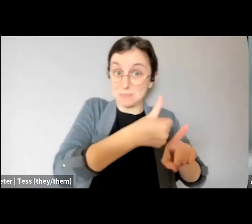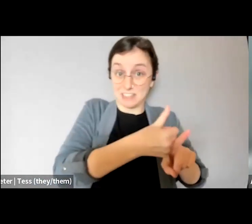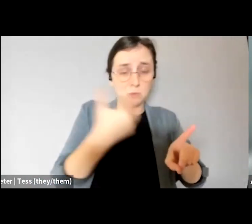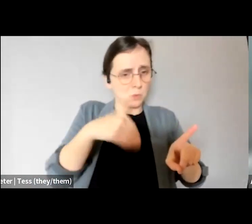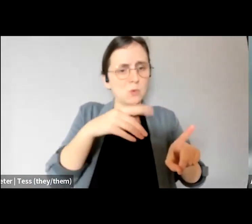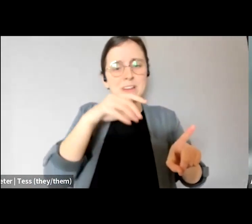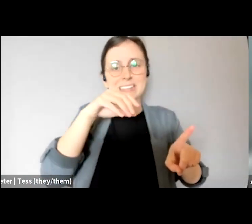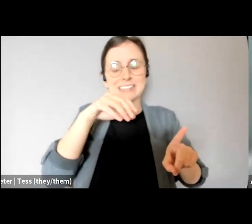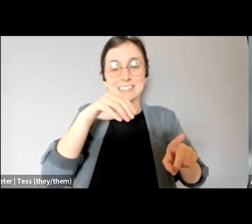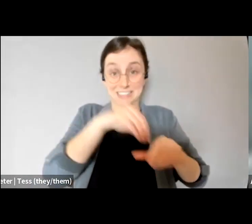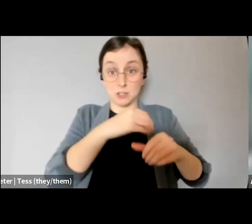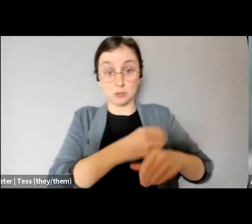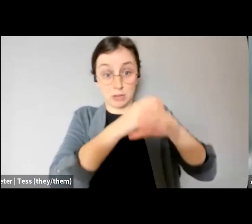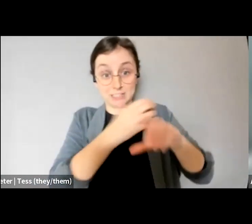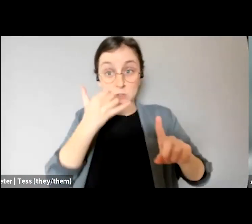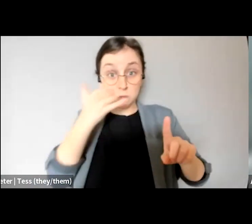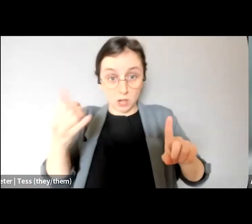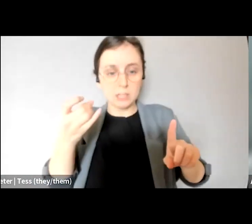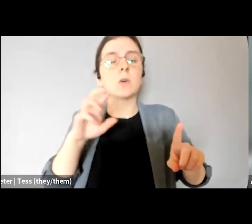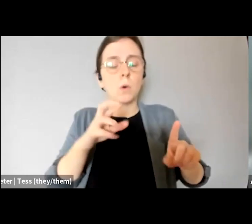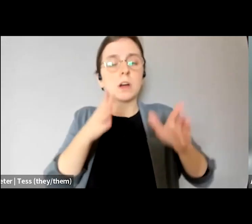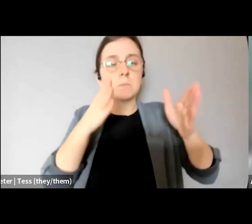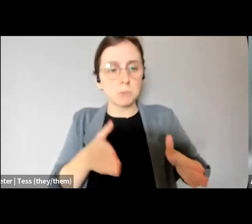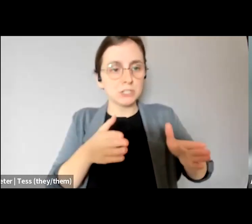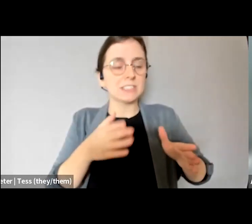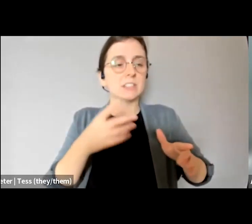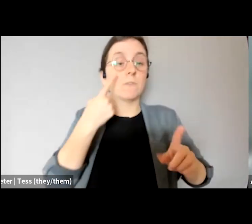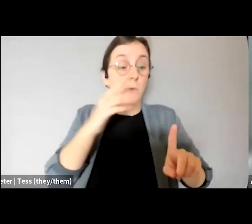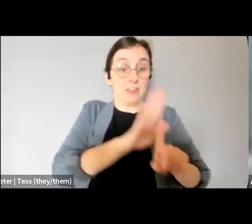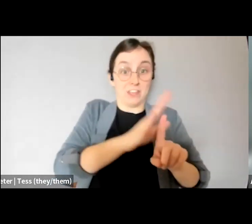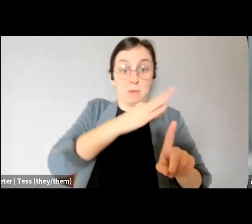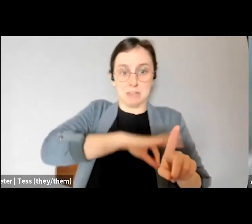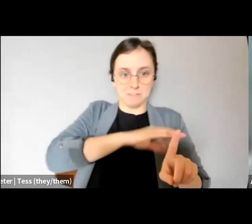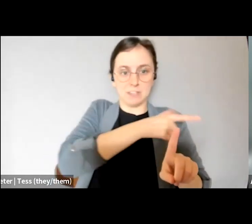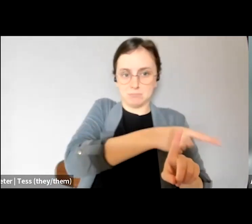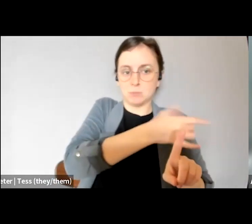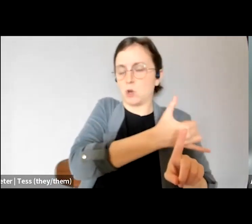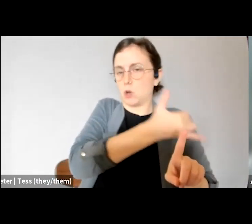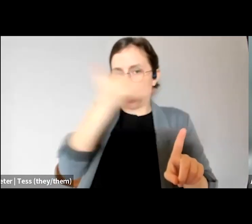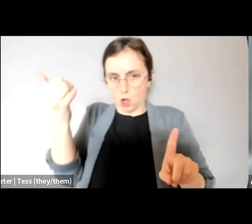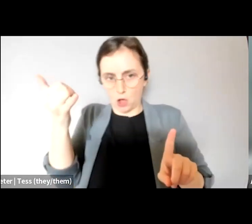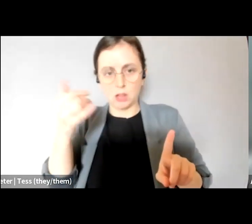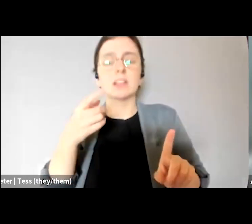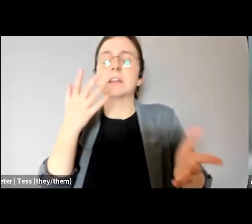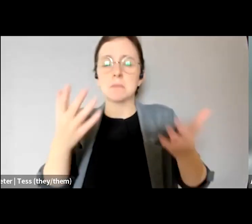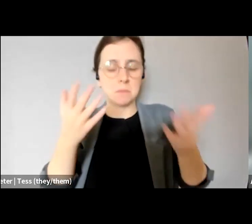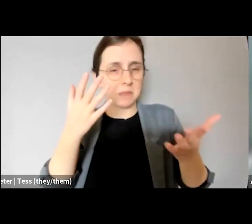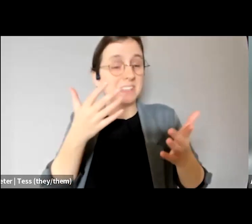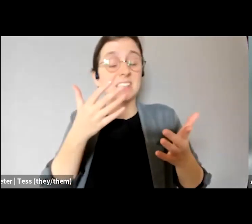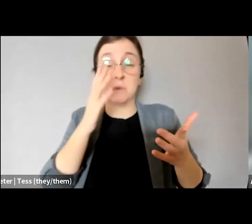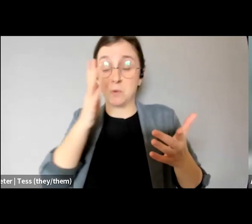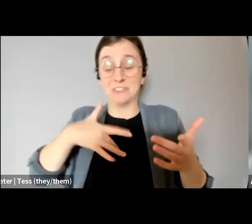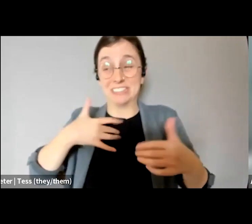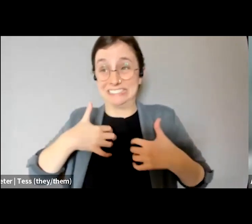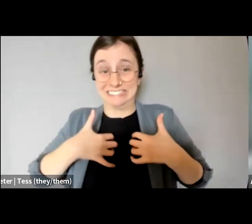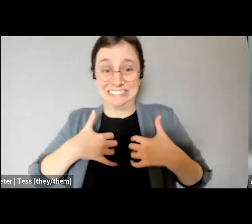behalf, these individuals might be from vulnerable populations that might have some hesitancy about calling 988,